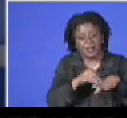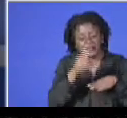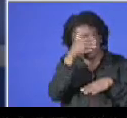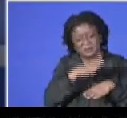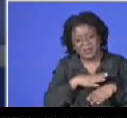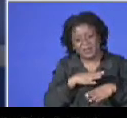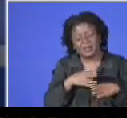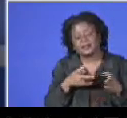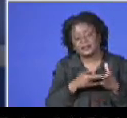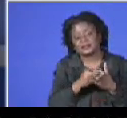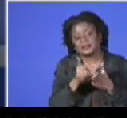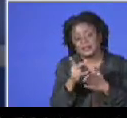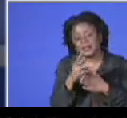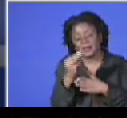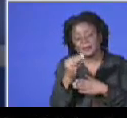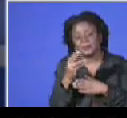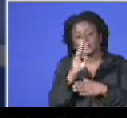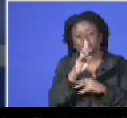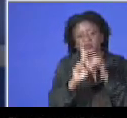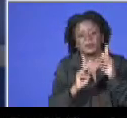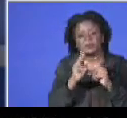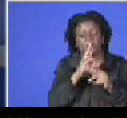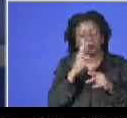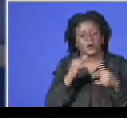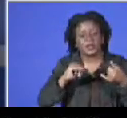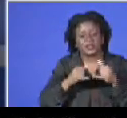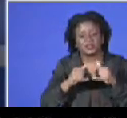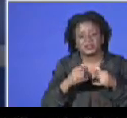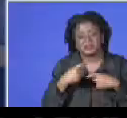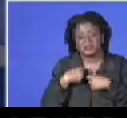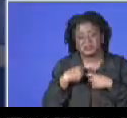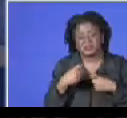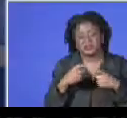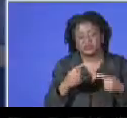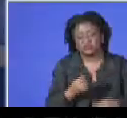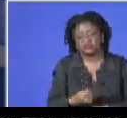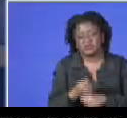arriving on the scene, two people were injured. They've since been treated and discharged from hospital.